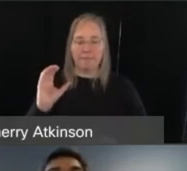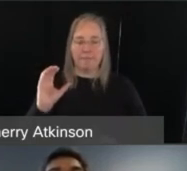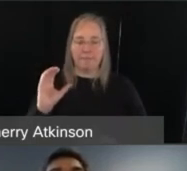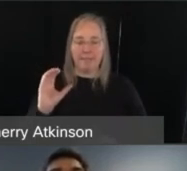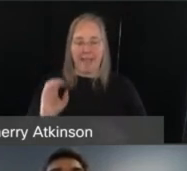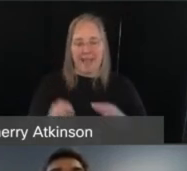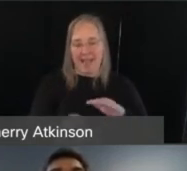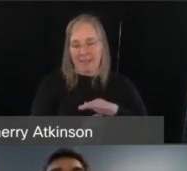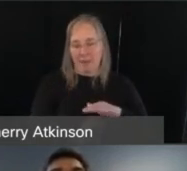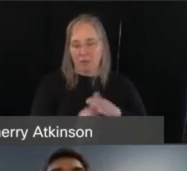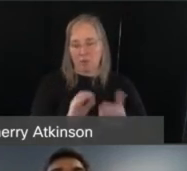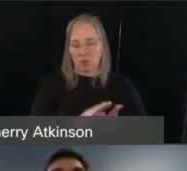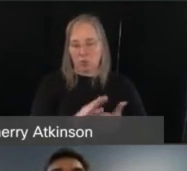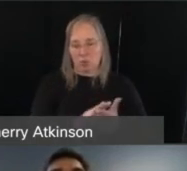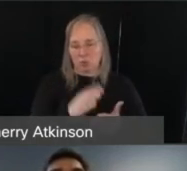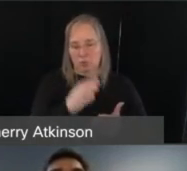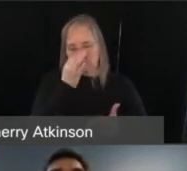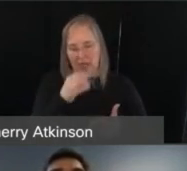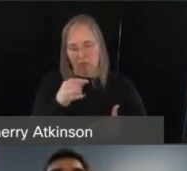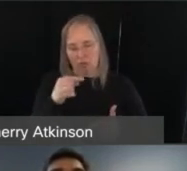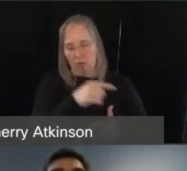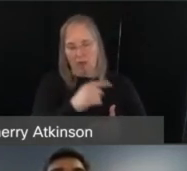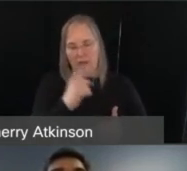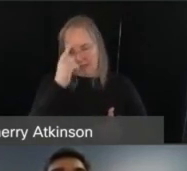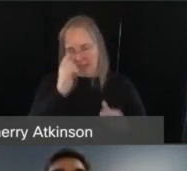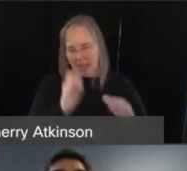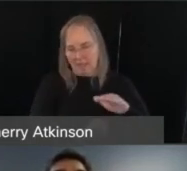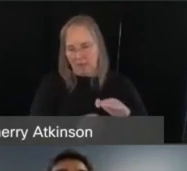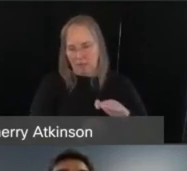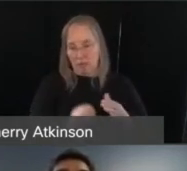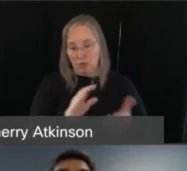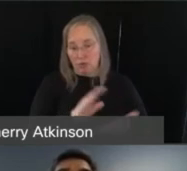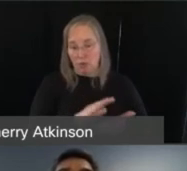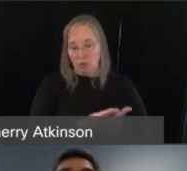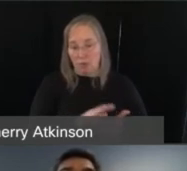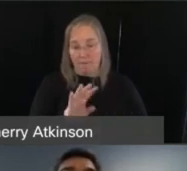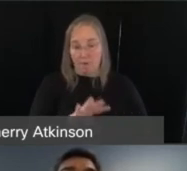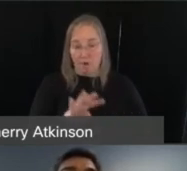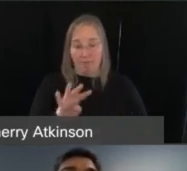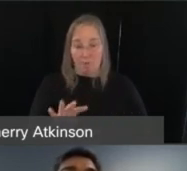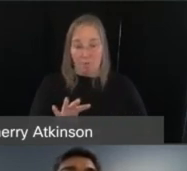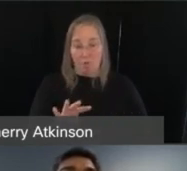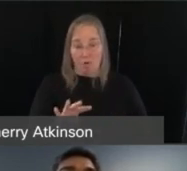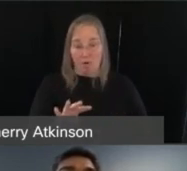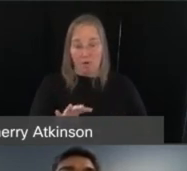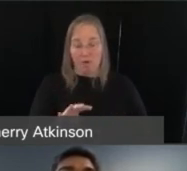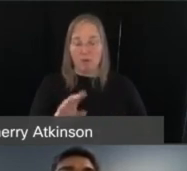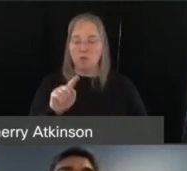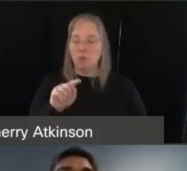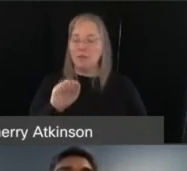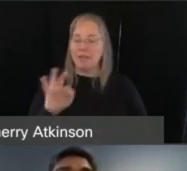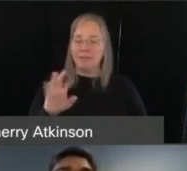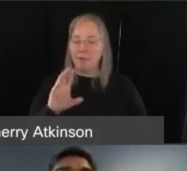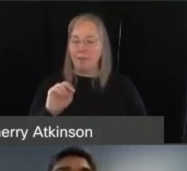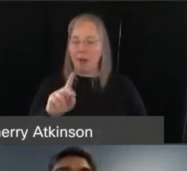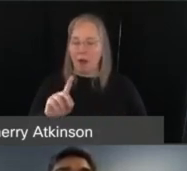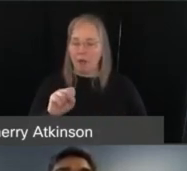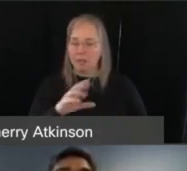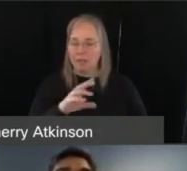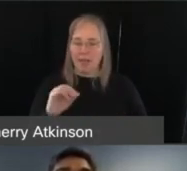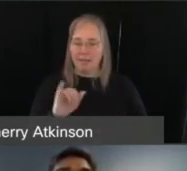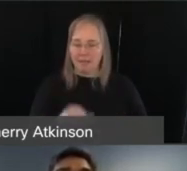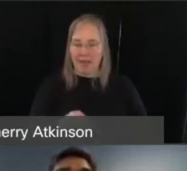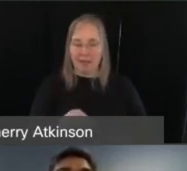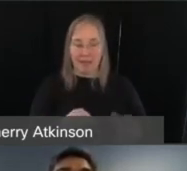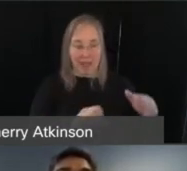elementary school down the road, I think elementary school 44 down the road. So the TIF bonds and that elementary